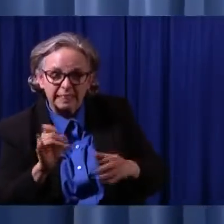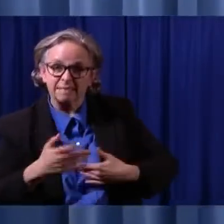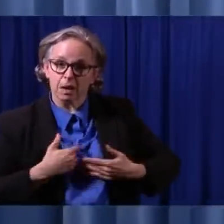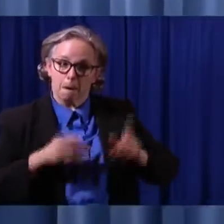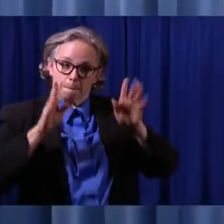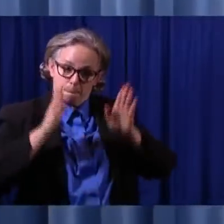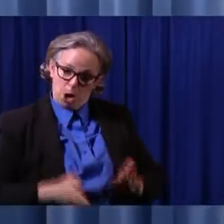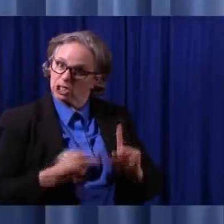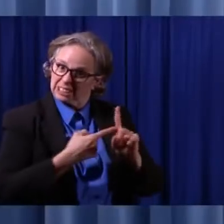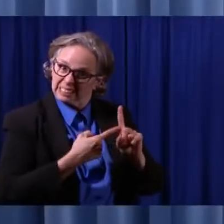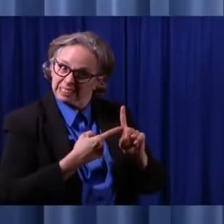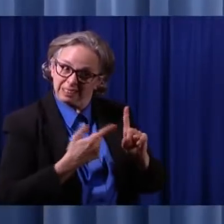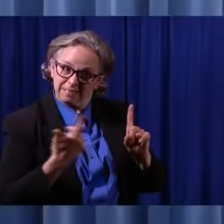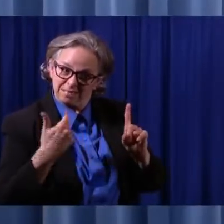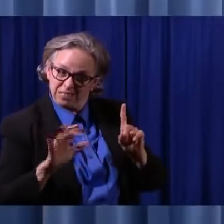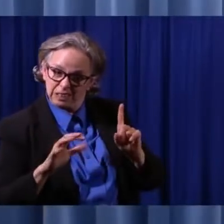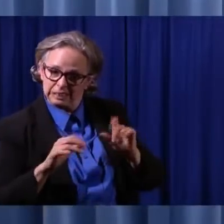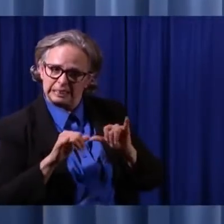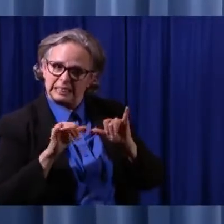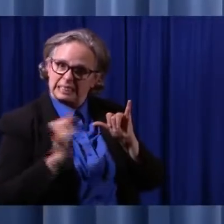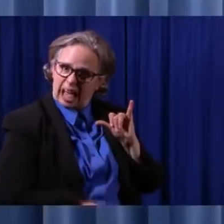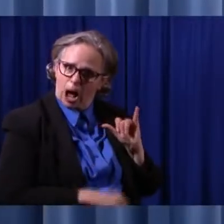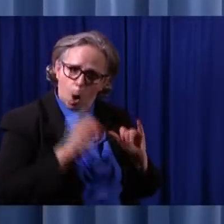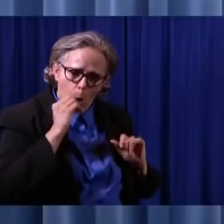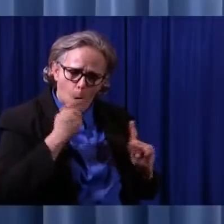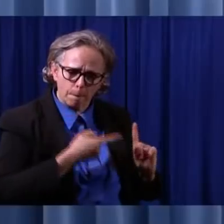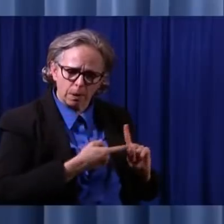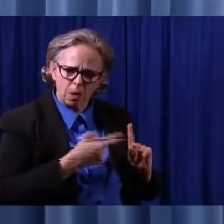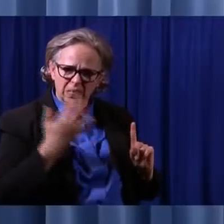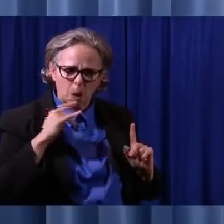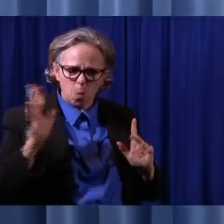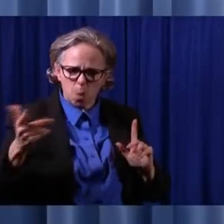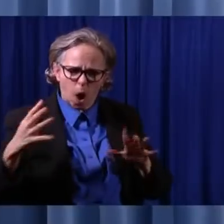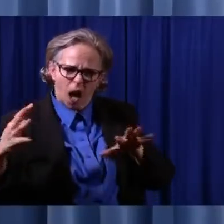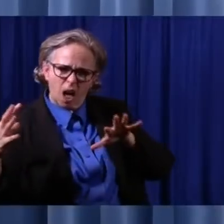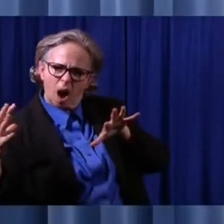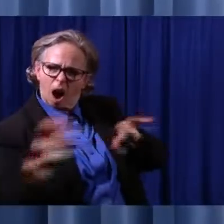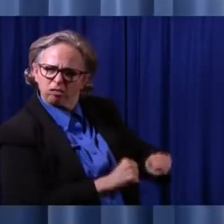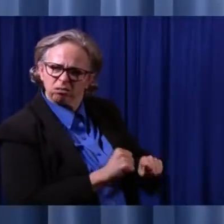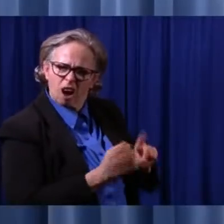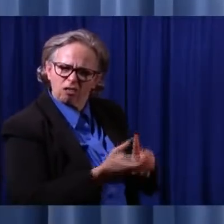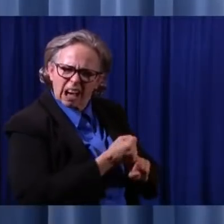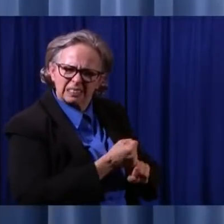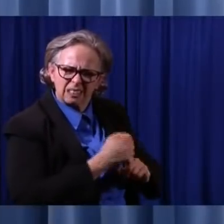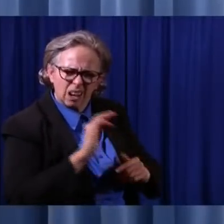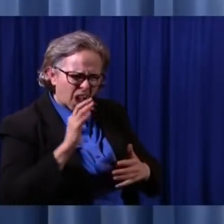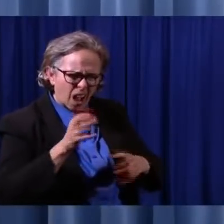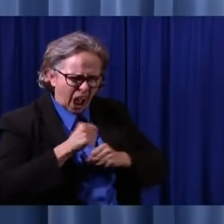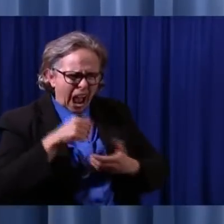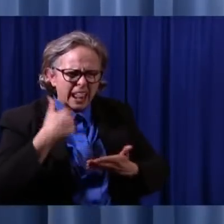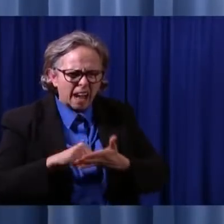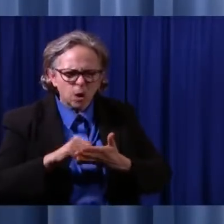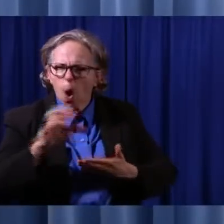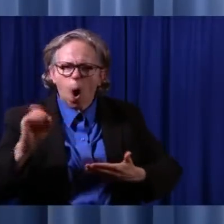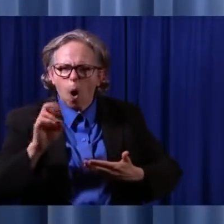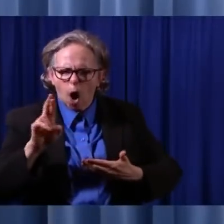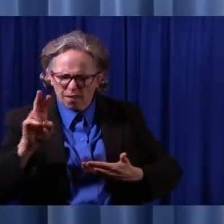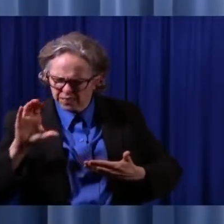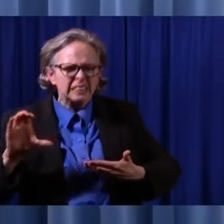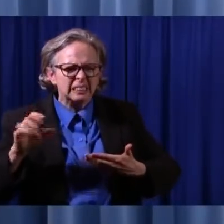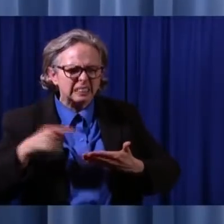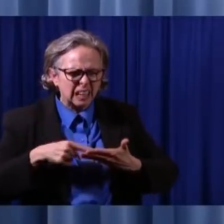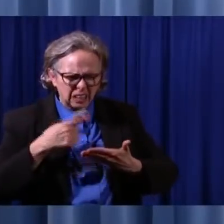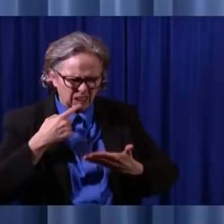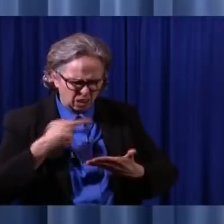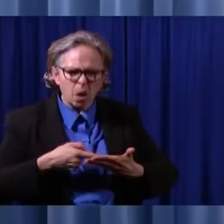or, you know, they receive a letter with Ohio Revised Code cited that they should ignore it? Because it sounds like you said that, but it sounds like Dr. Acton said the laws